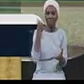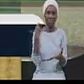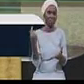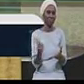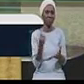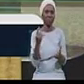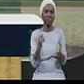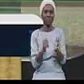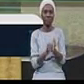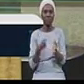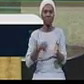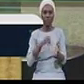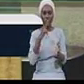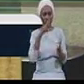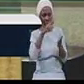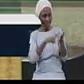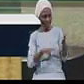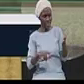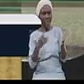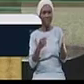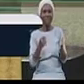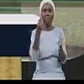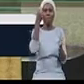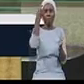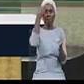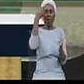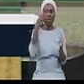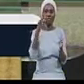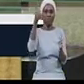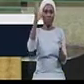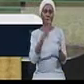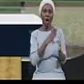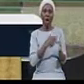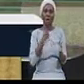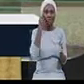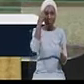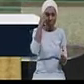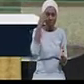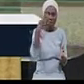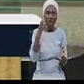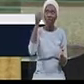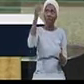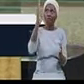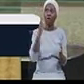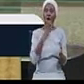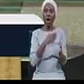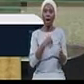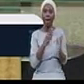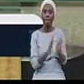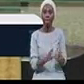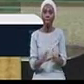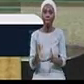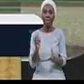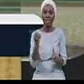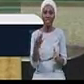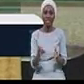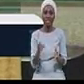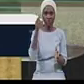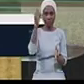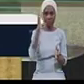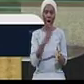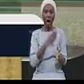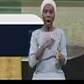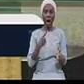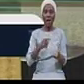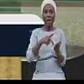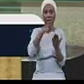at the very mind of God, at the thoughts of God, at the plans of God, at the